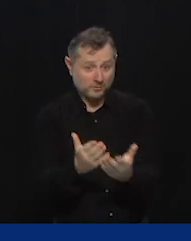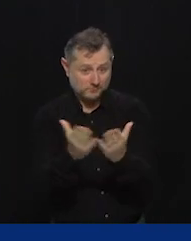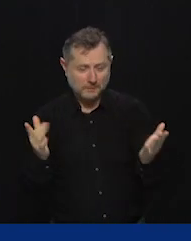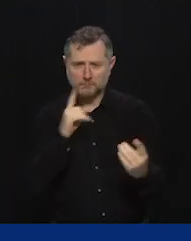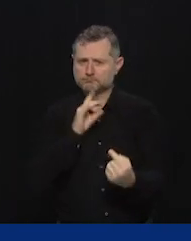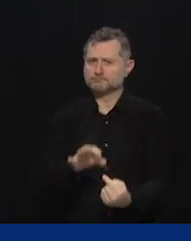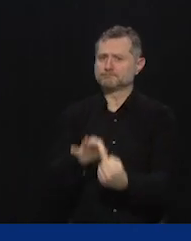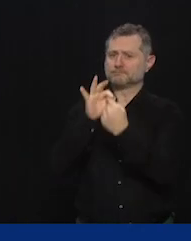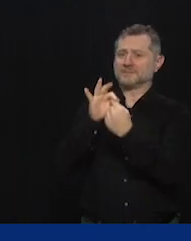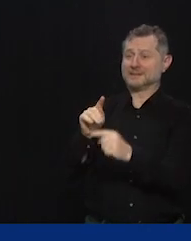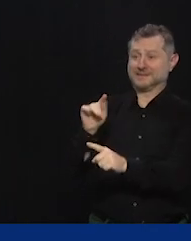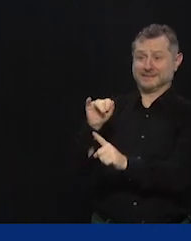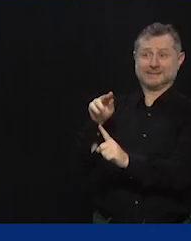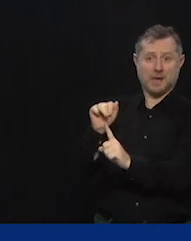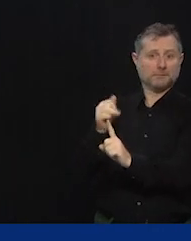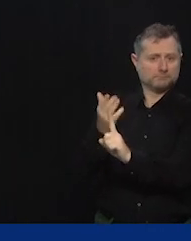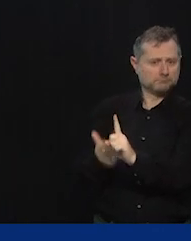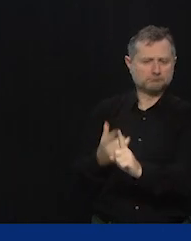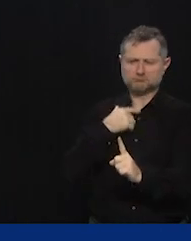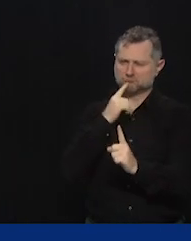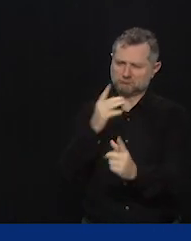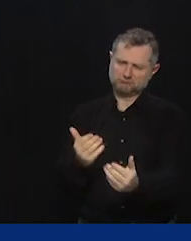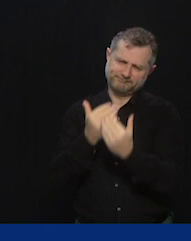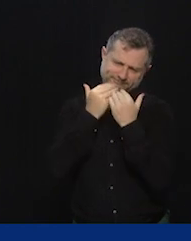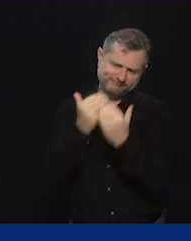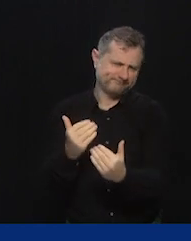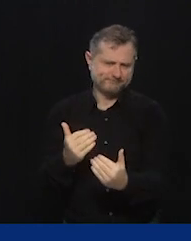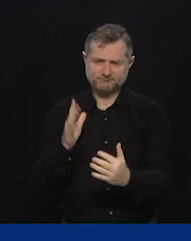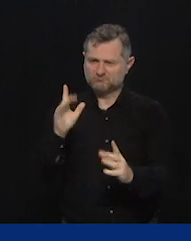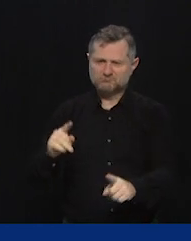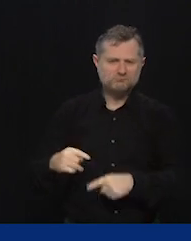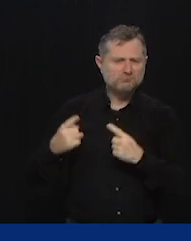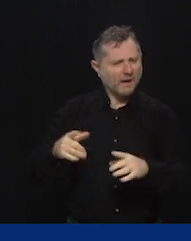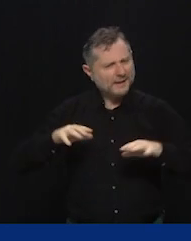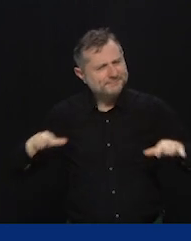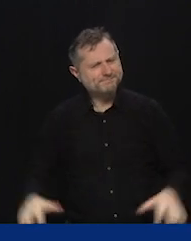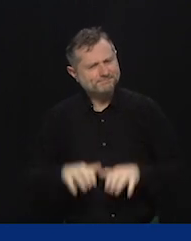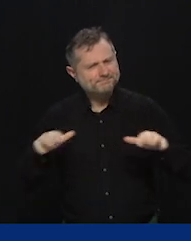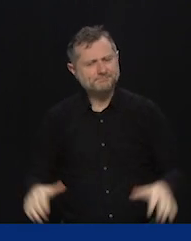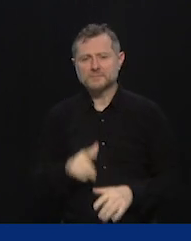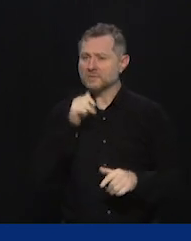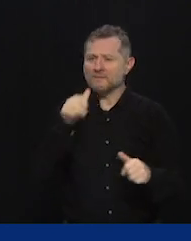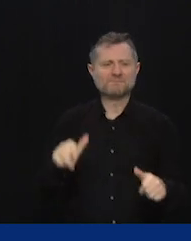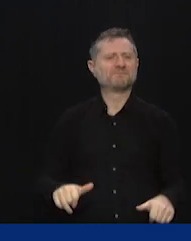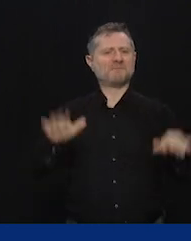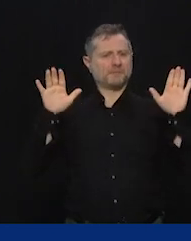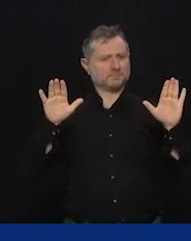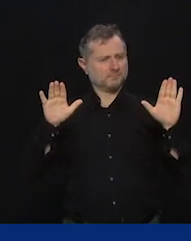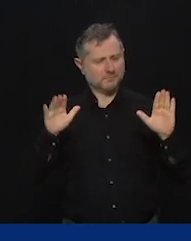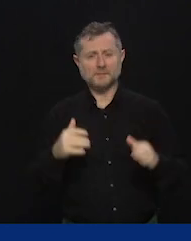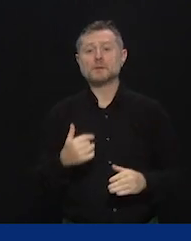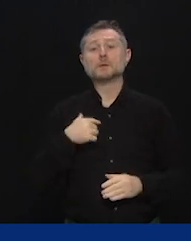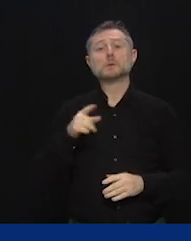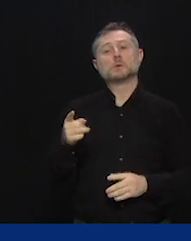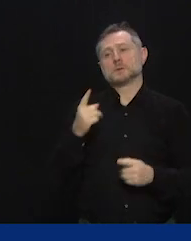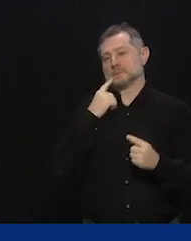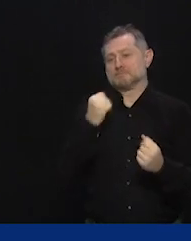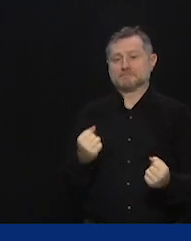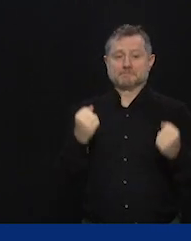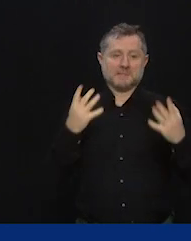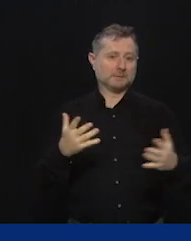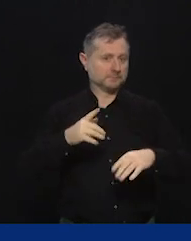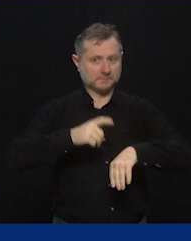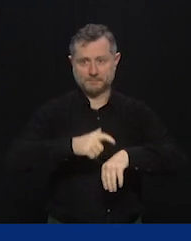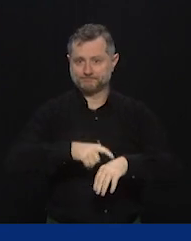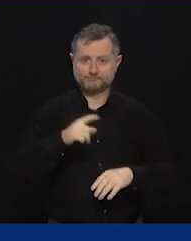want to thank her for never giving up. I can't tell you how many times we were at rallies, Albany, here,